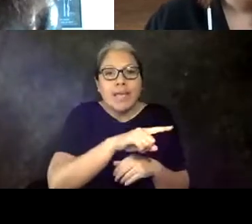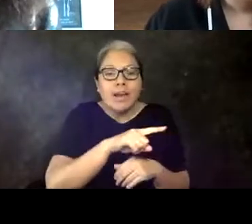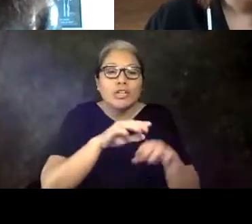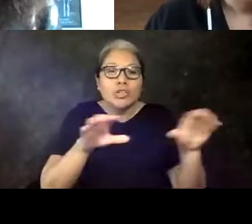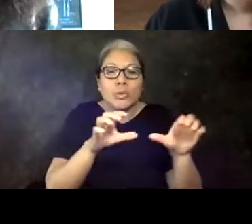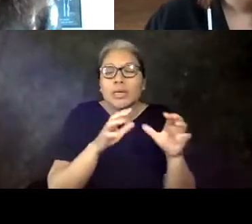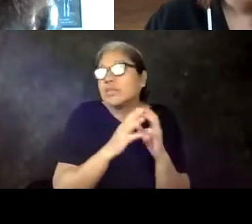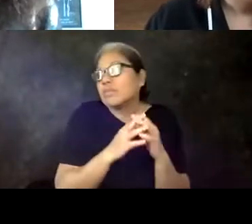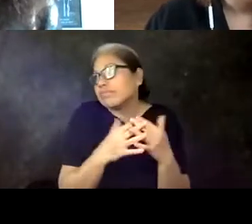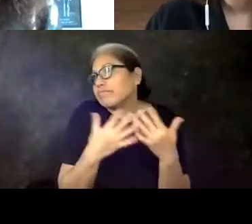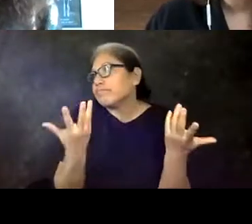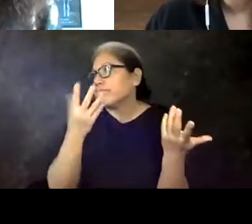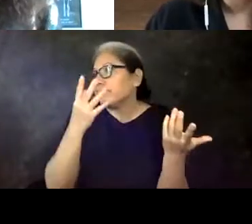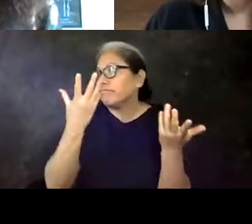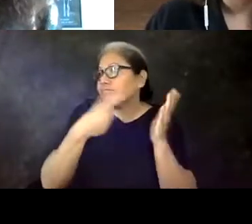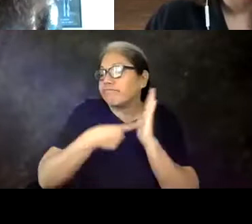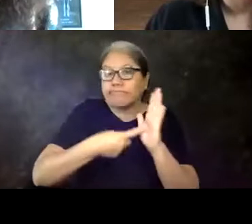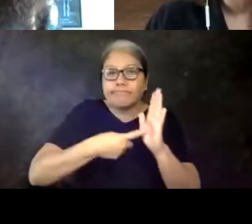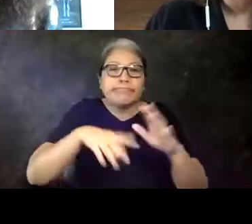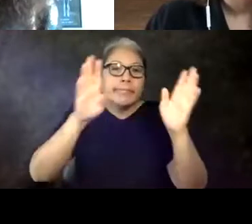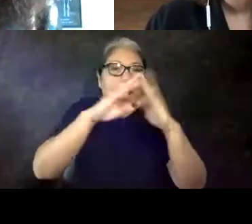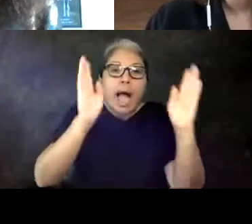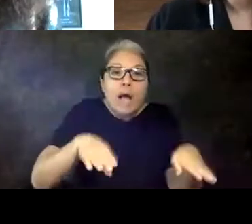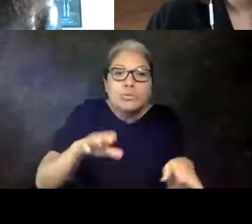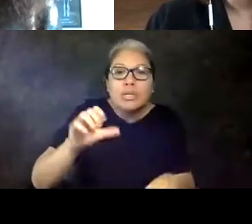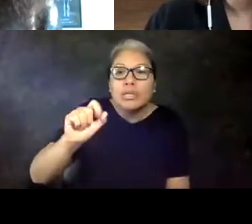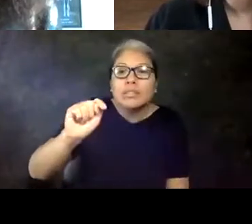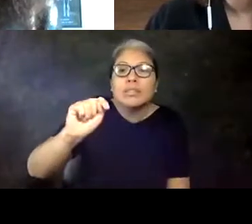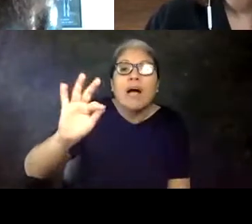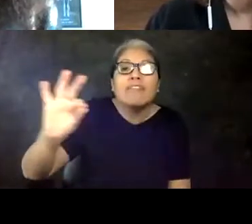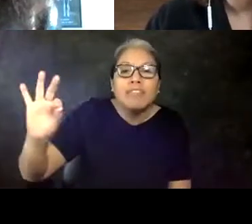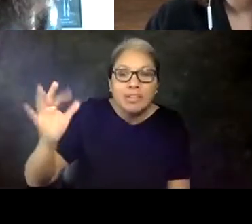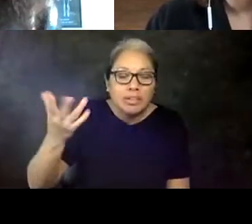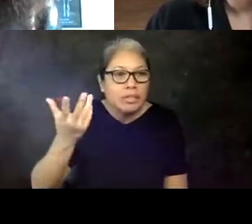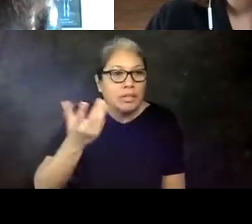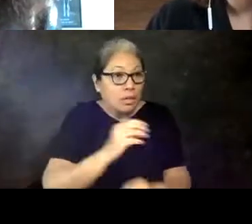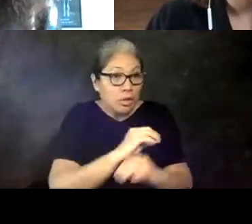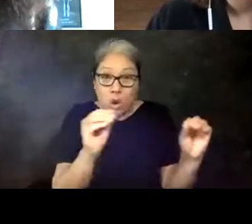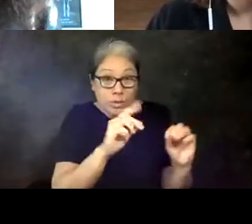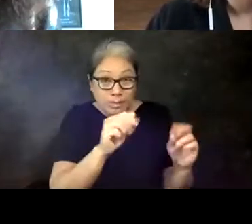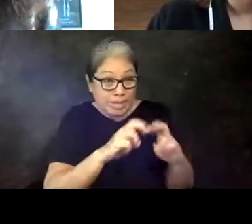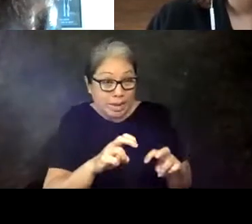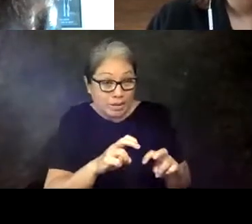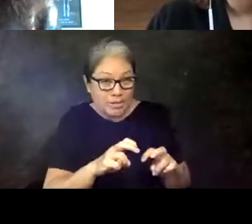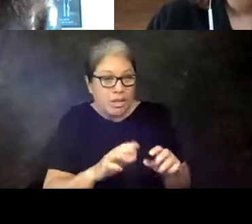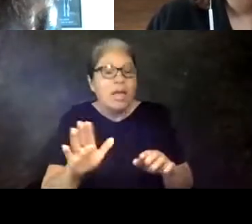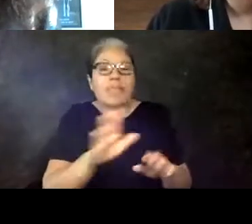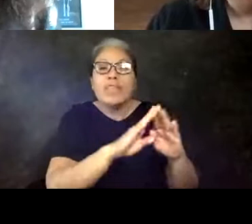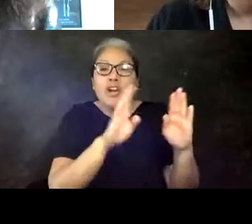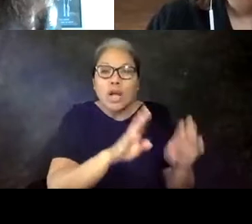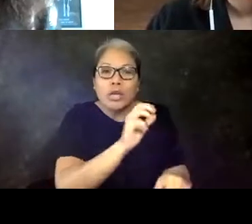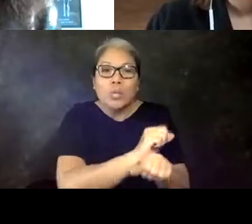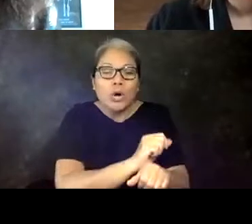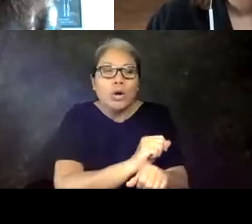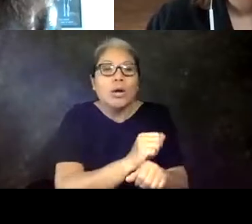if they're doing housing stuff, for example, devoid of a disability analysis, their housing work would be much better if we were